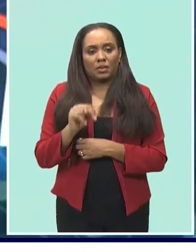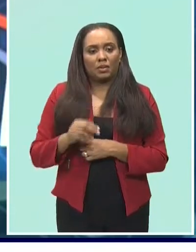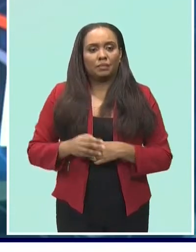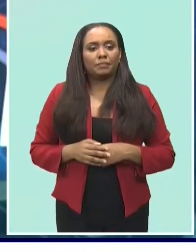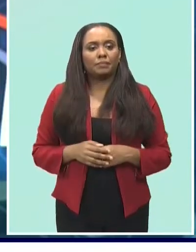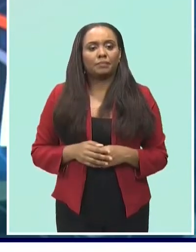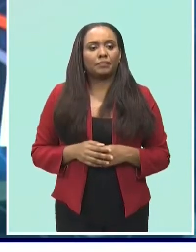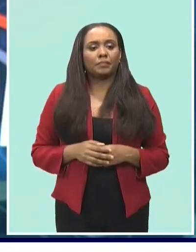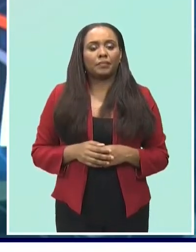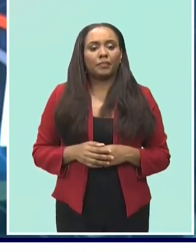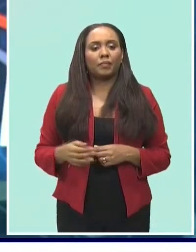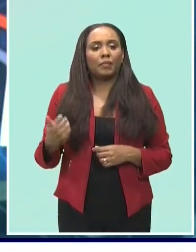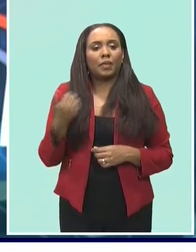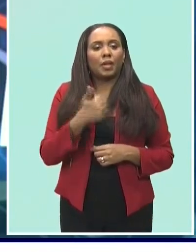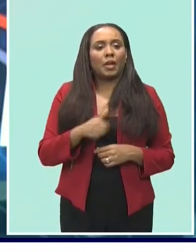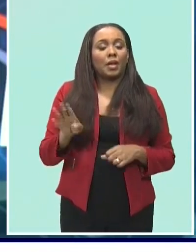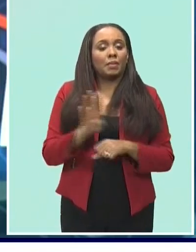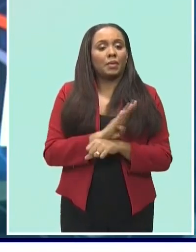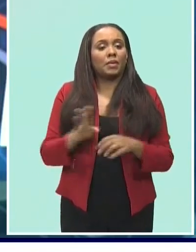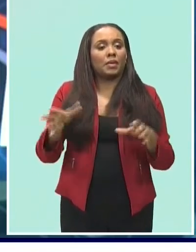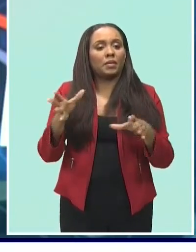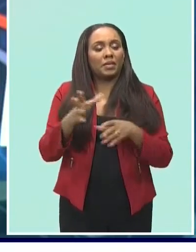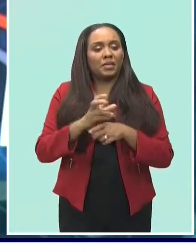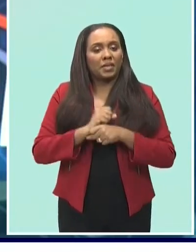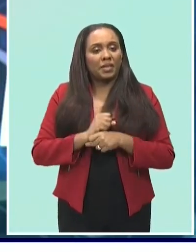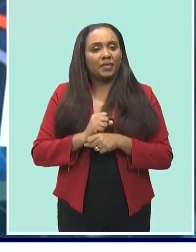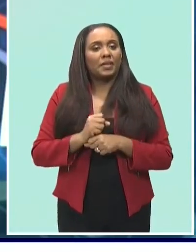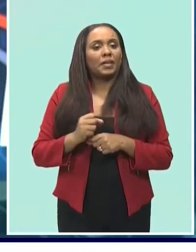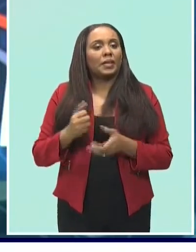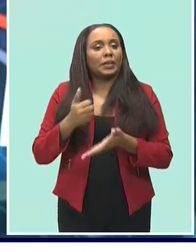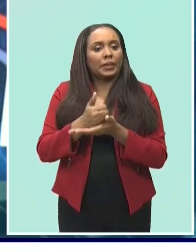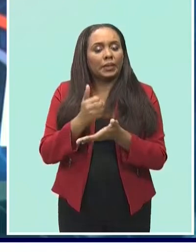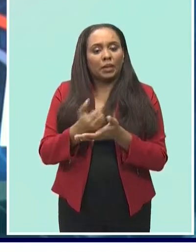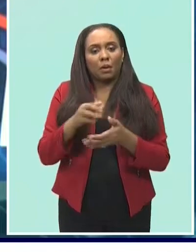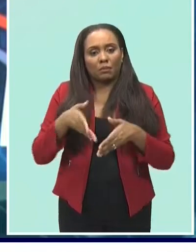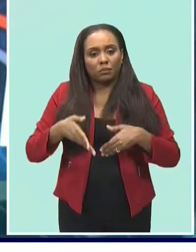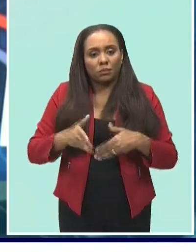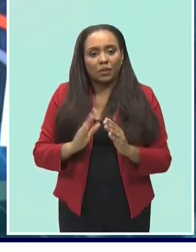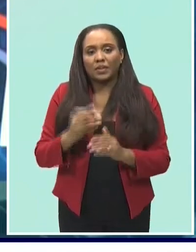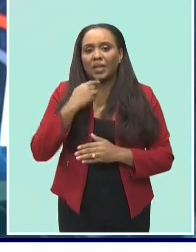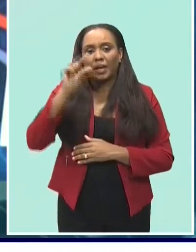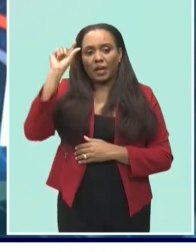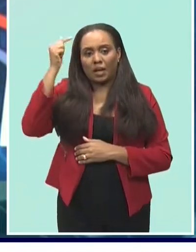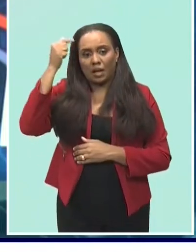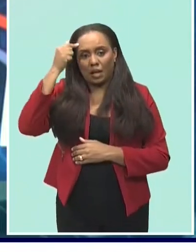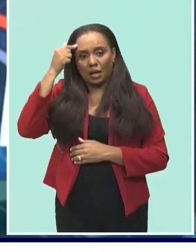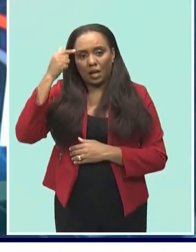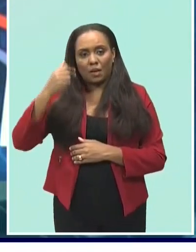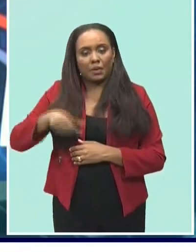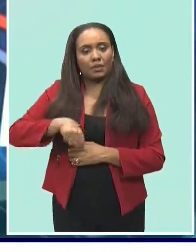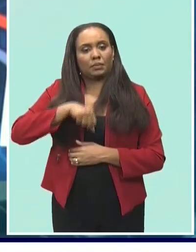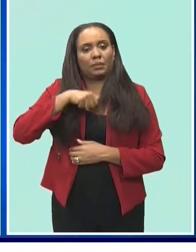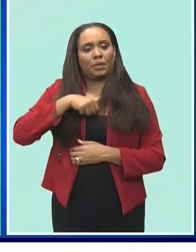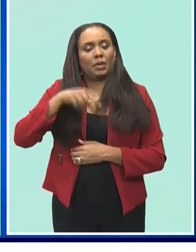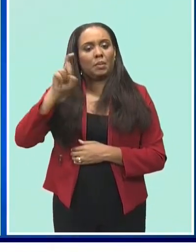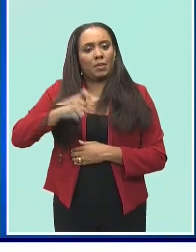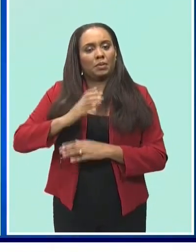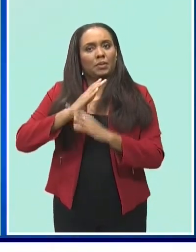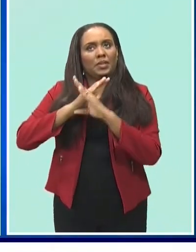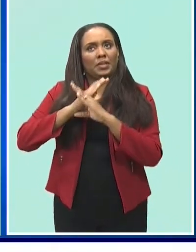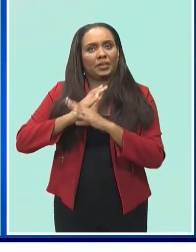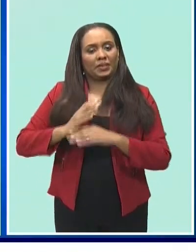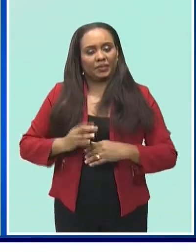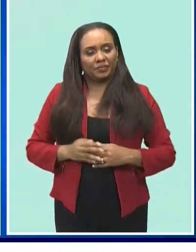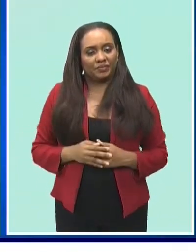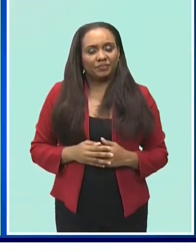receiving incentives and concessions. He says government's revenue and integrity must be protected. So there may